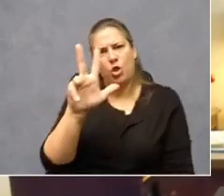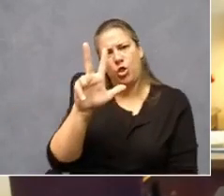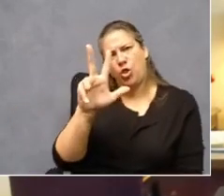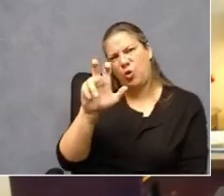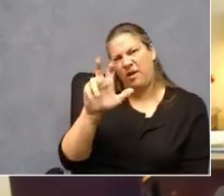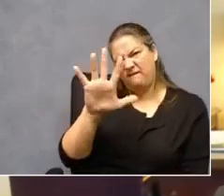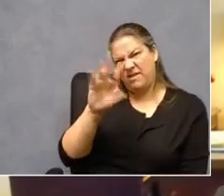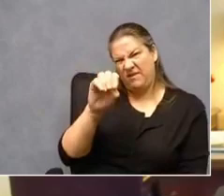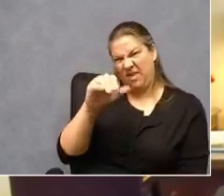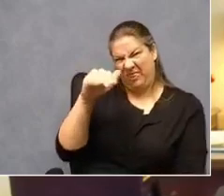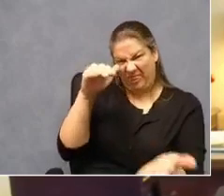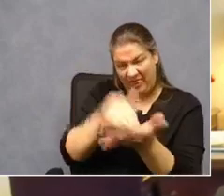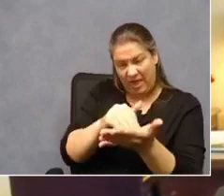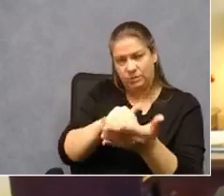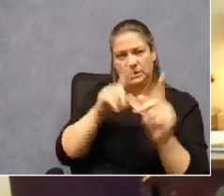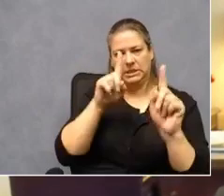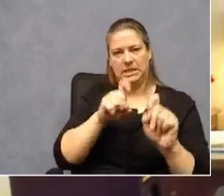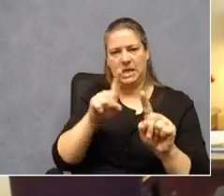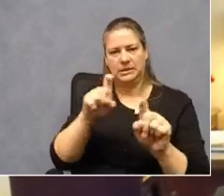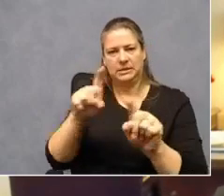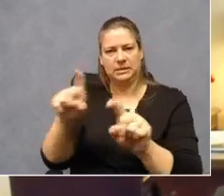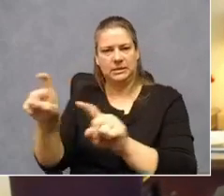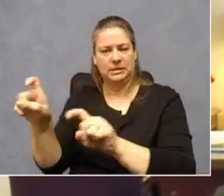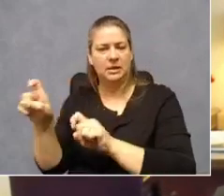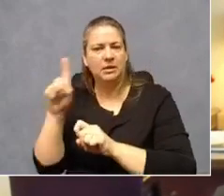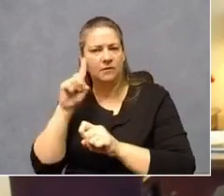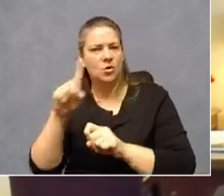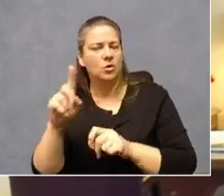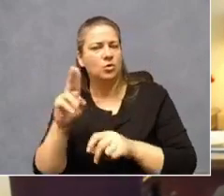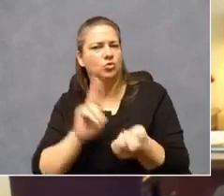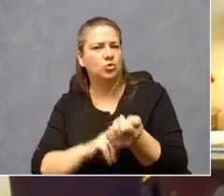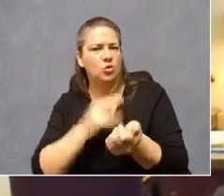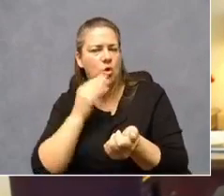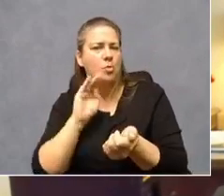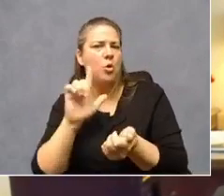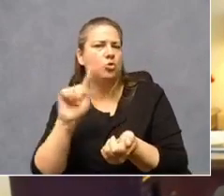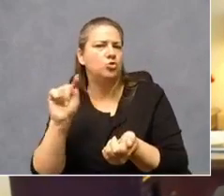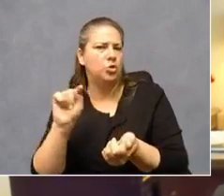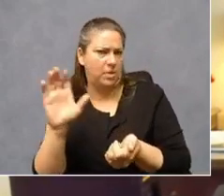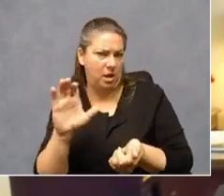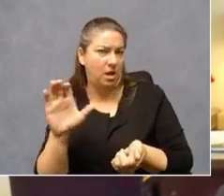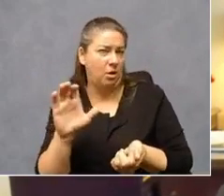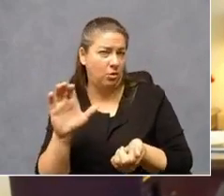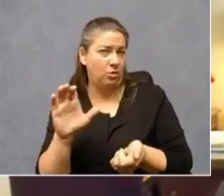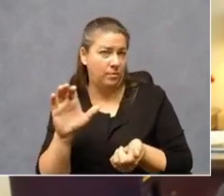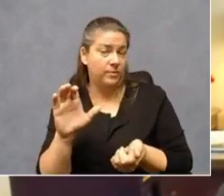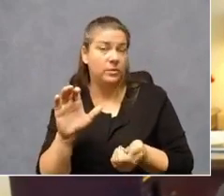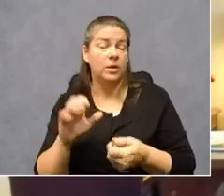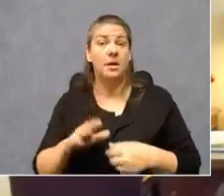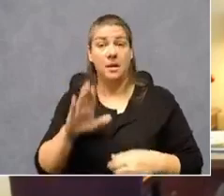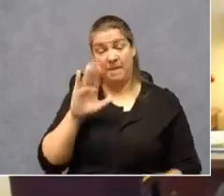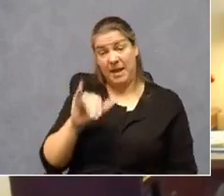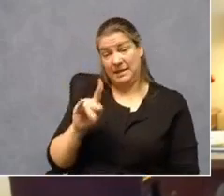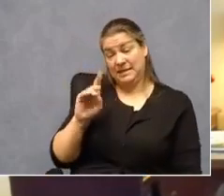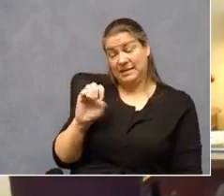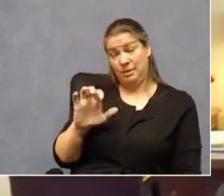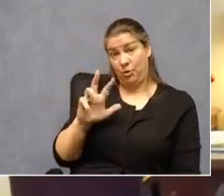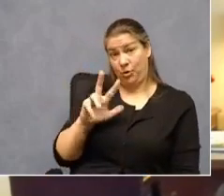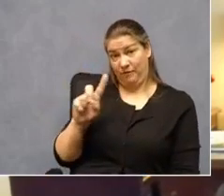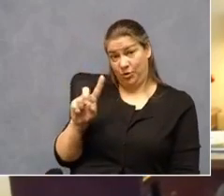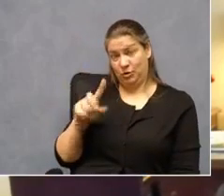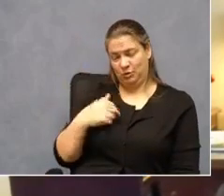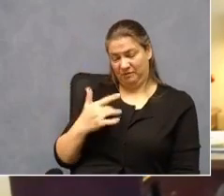350,000 tests to long-term care. And we think before the end of the year, we'll reach close